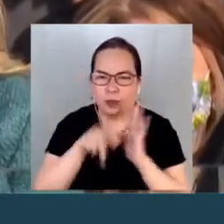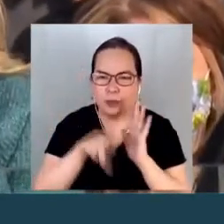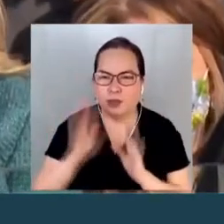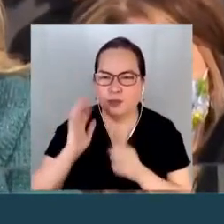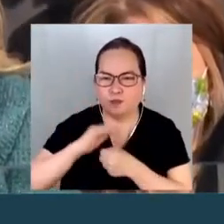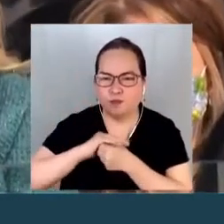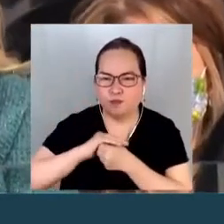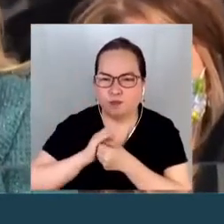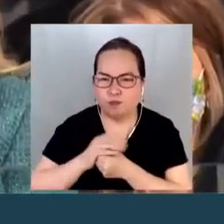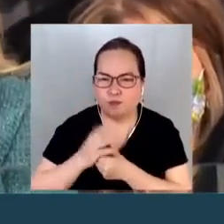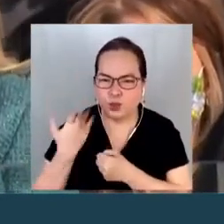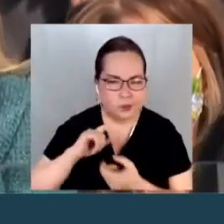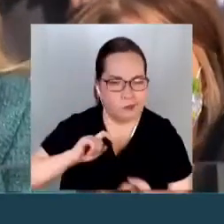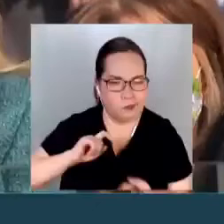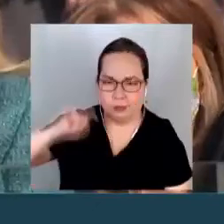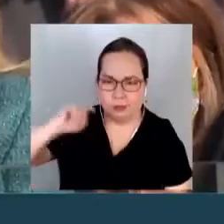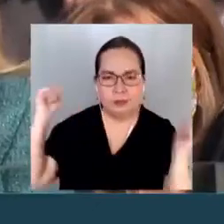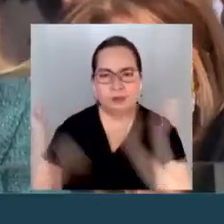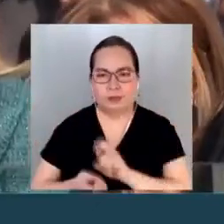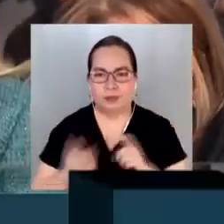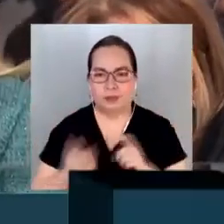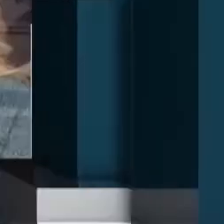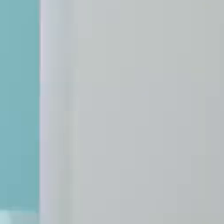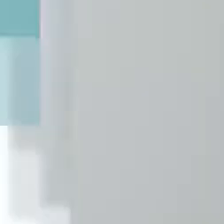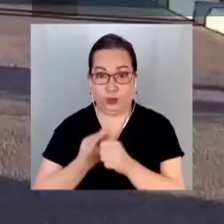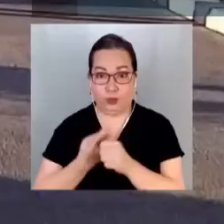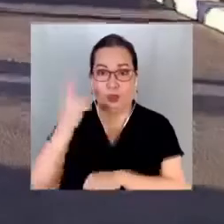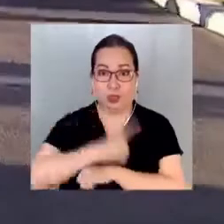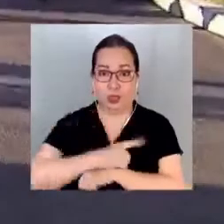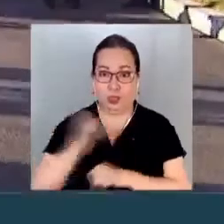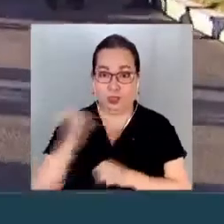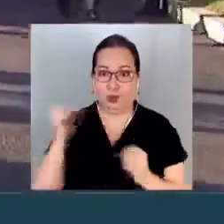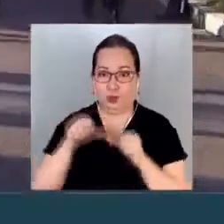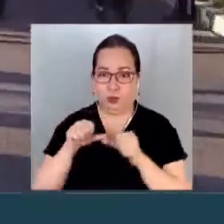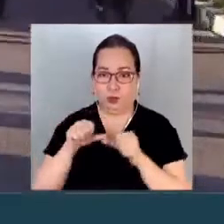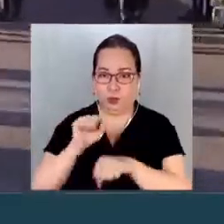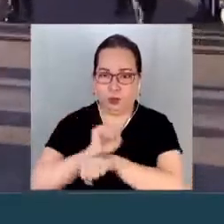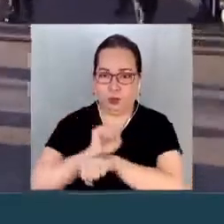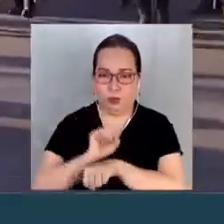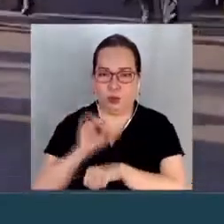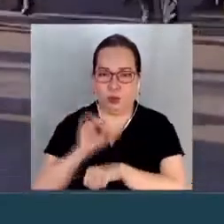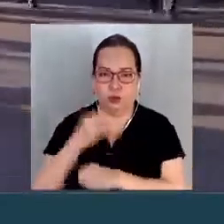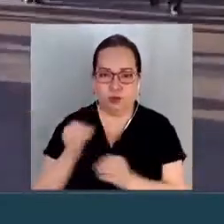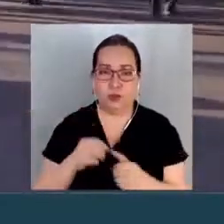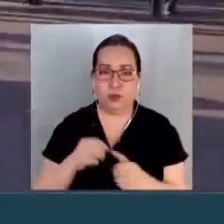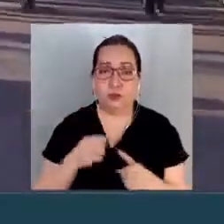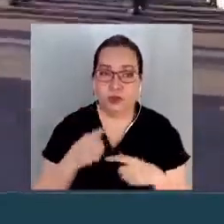predecessor on his first day in office. Meanwhile, the Biden administration